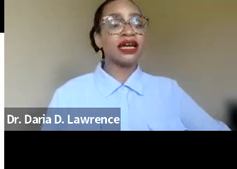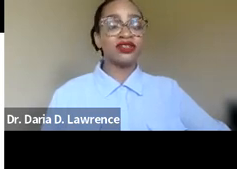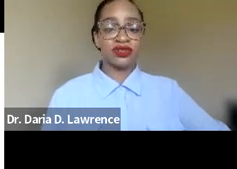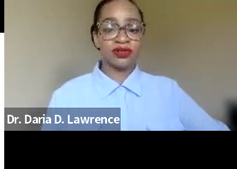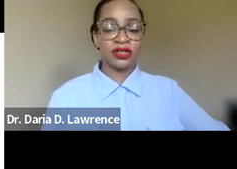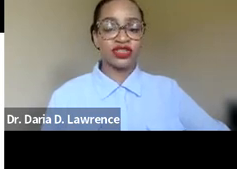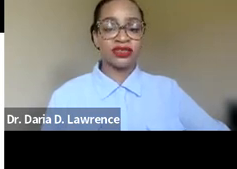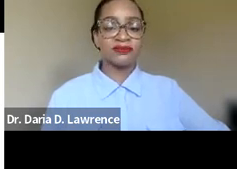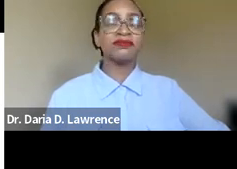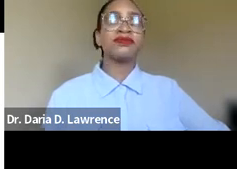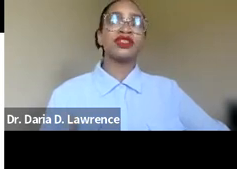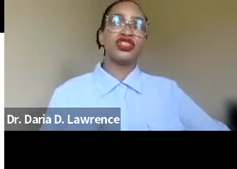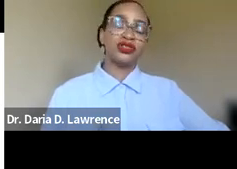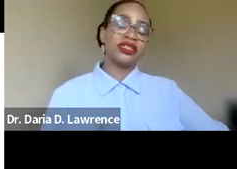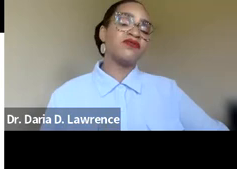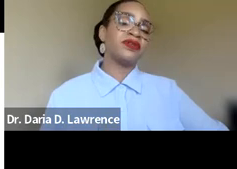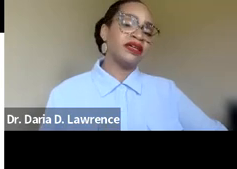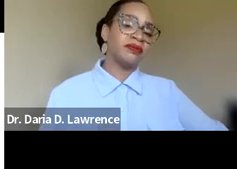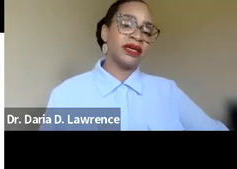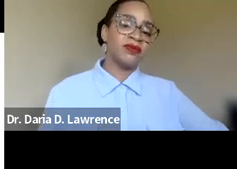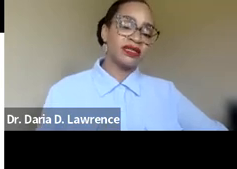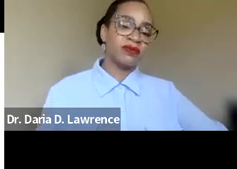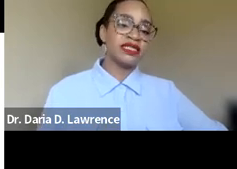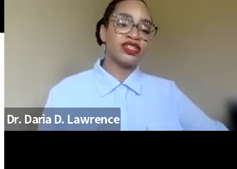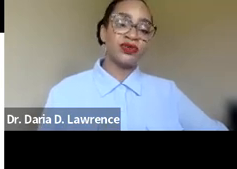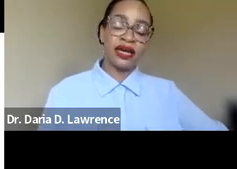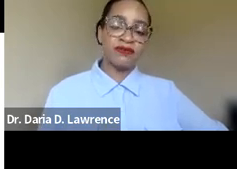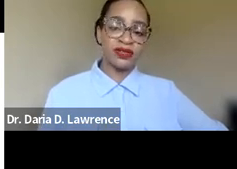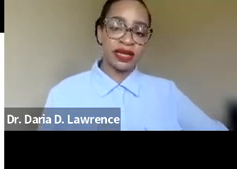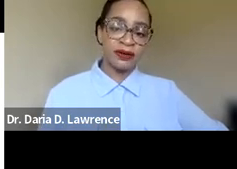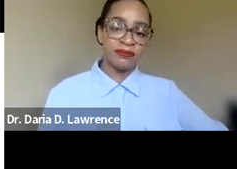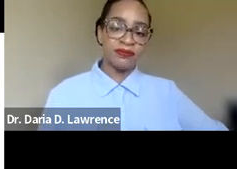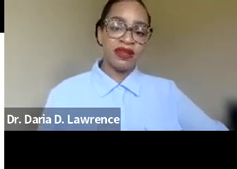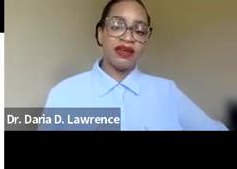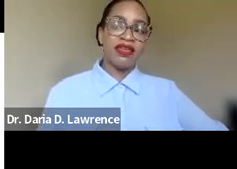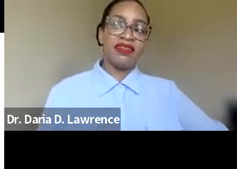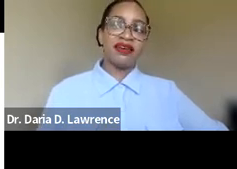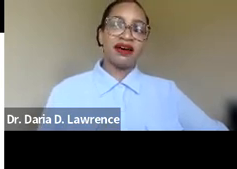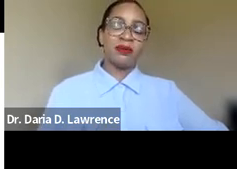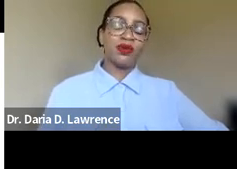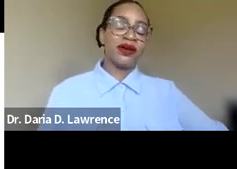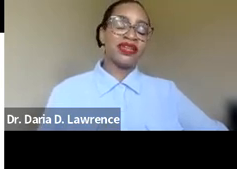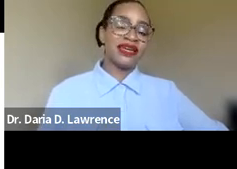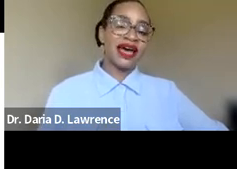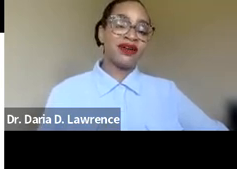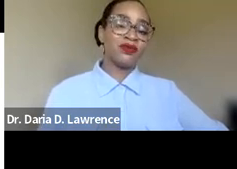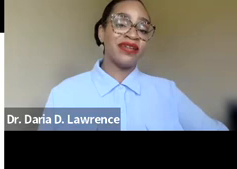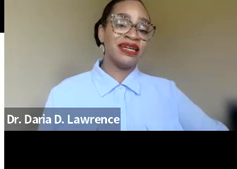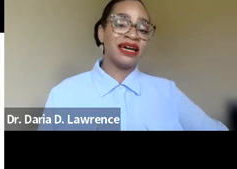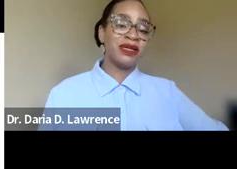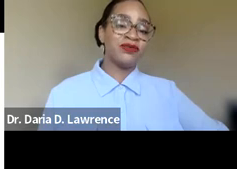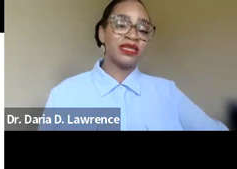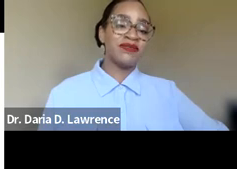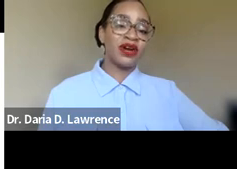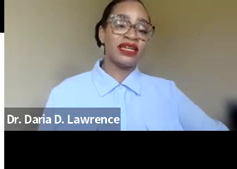could not answer certain questions. Sure enough, when that young man was arrested 2.5 years later, the lawyer that he had read